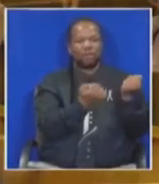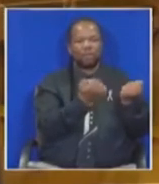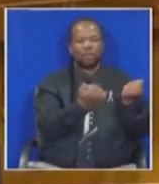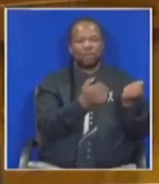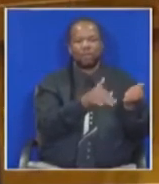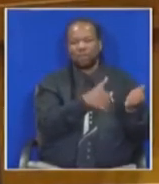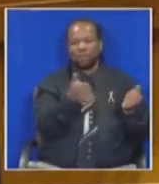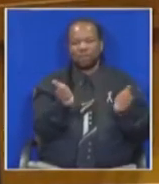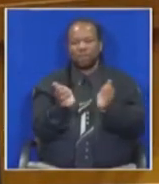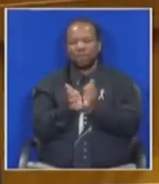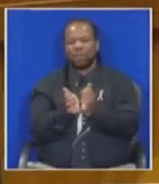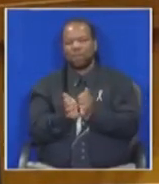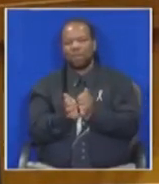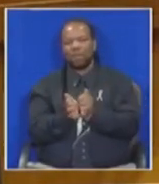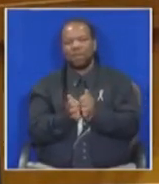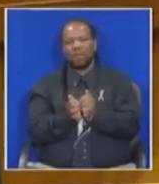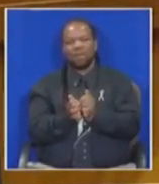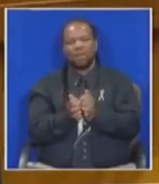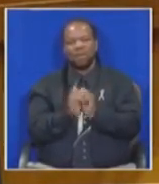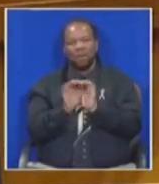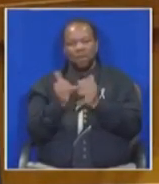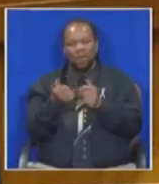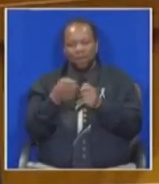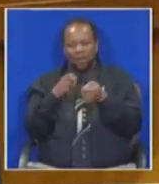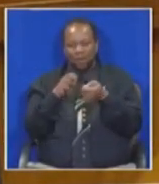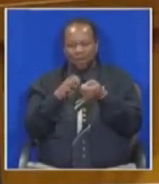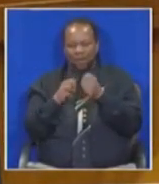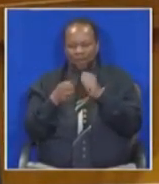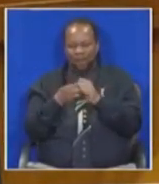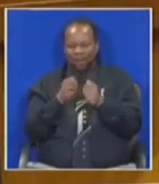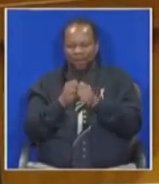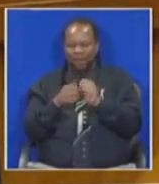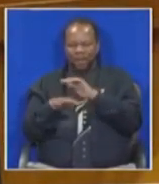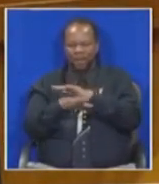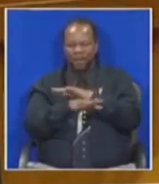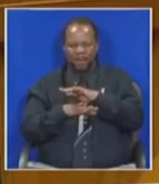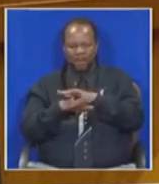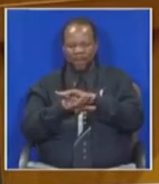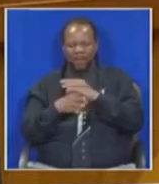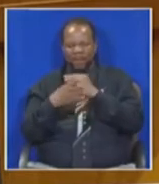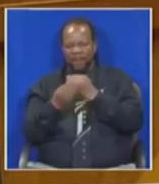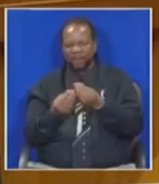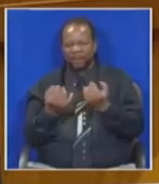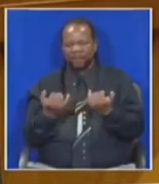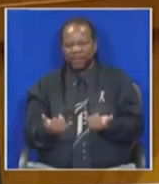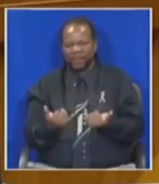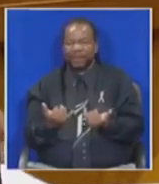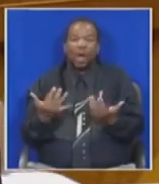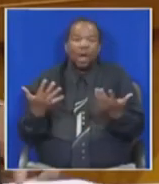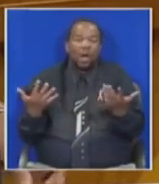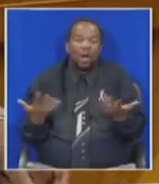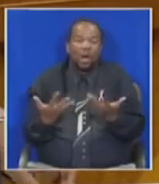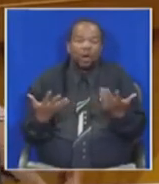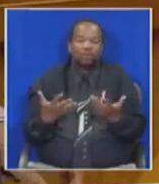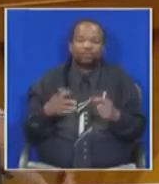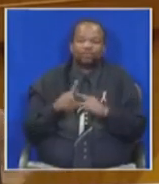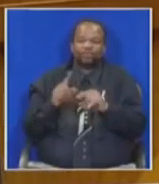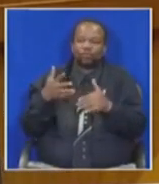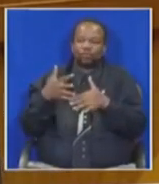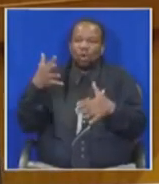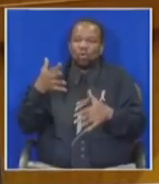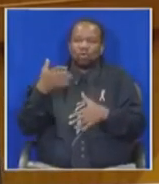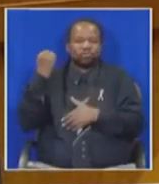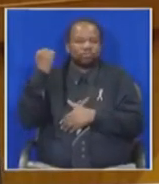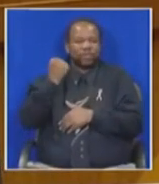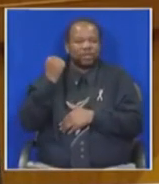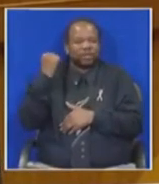book. The fundamental problem we face as a country in effectively tackling and reducing the murder epidemic and